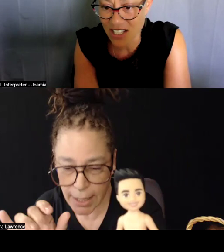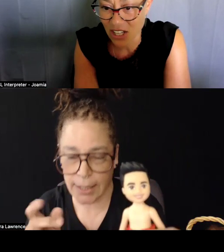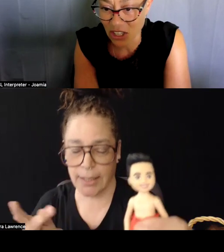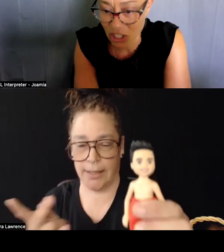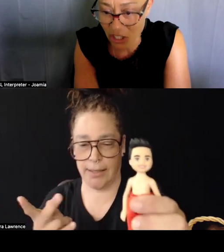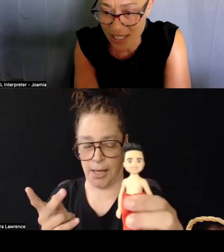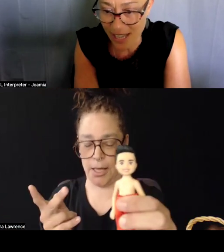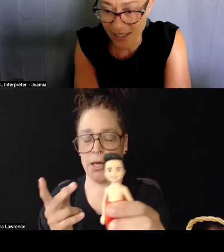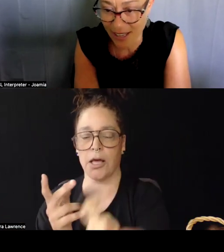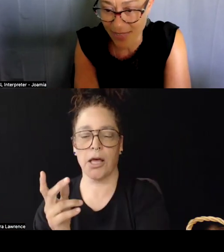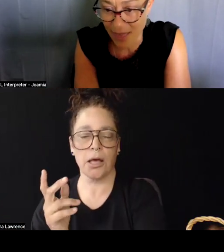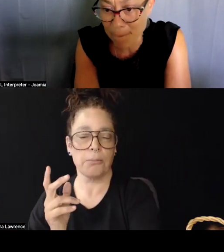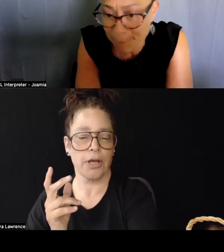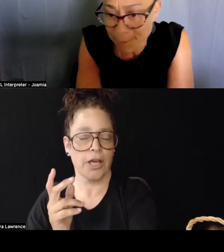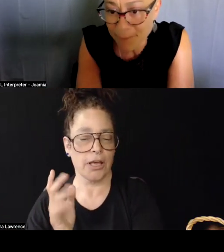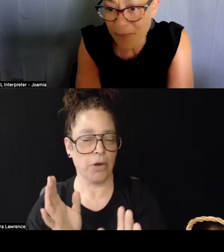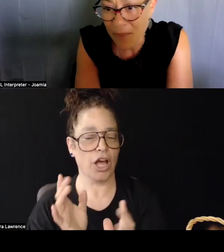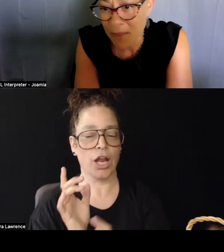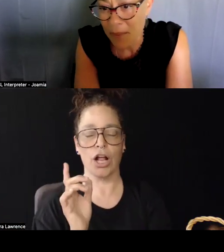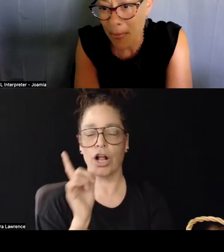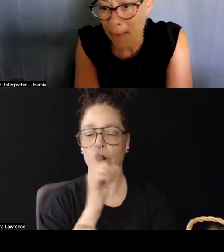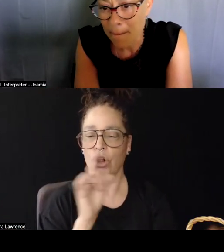obviously it doesn't look exactly like them,